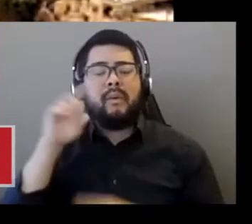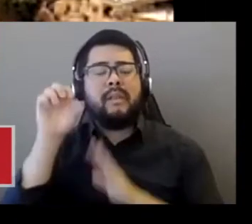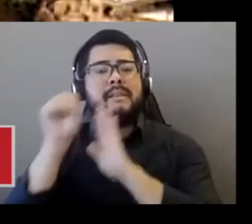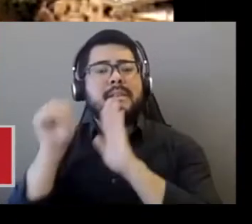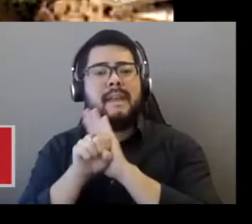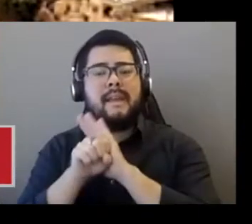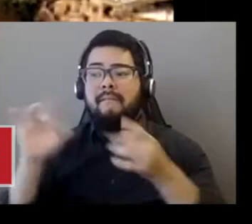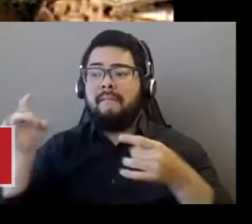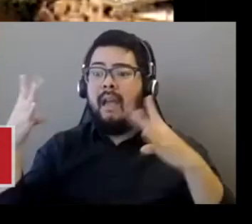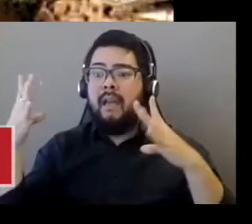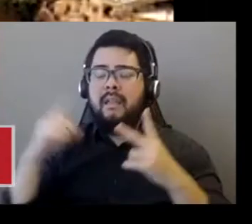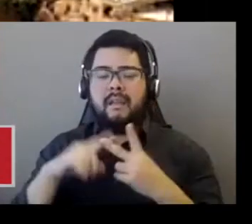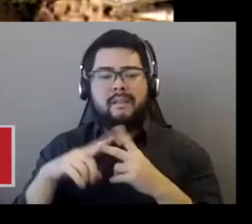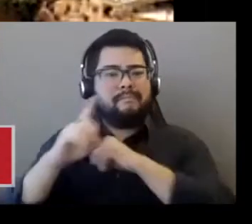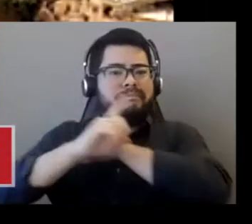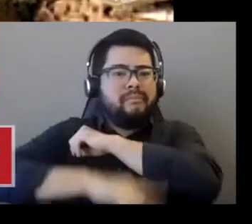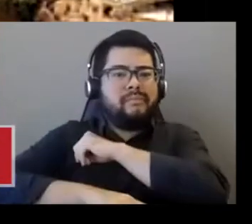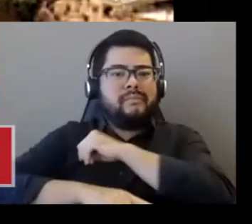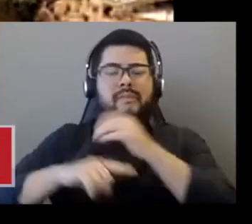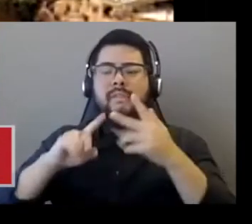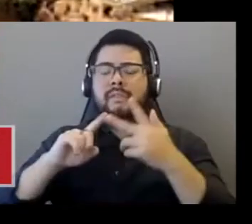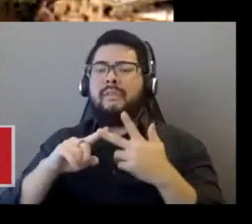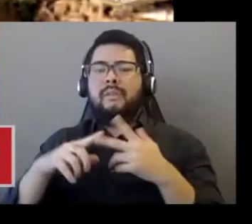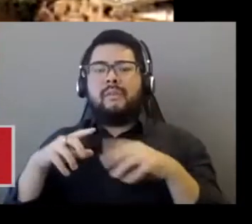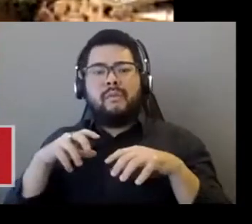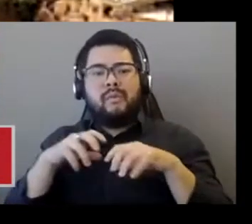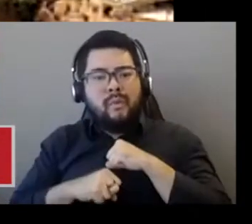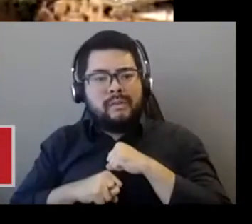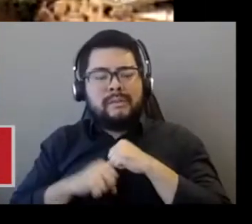and everything, you know, torture, censorship,